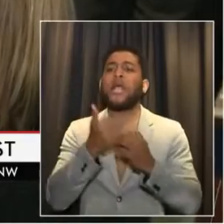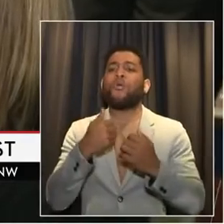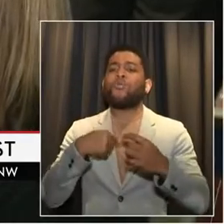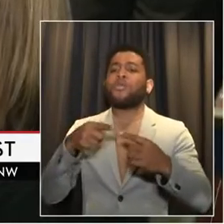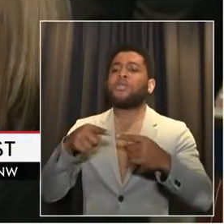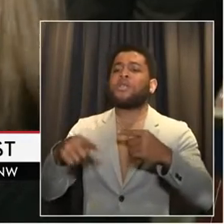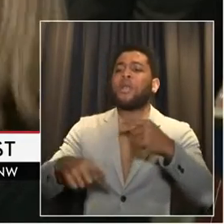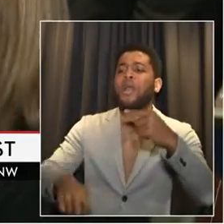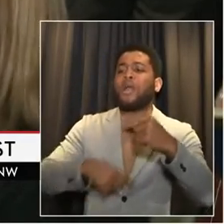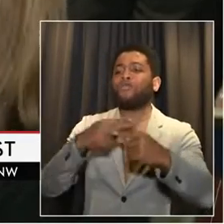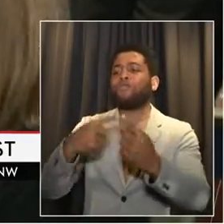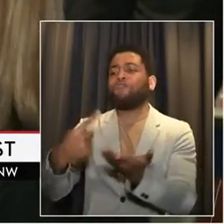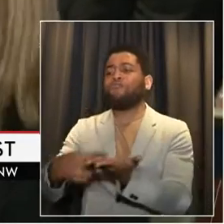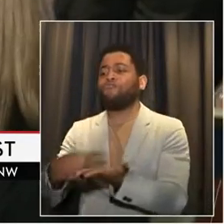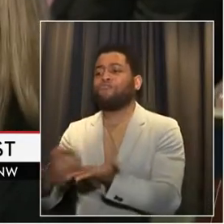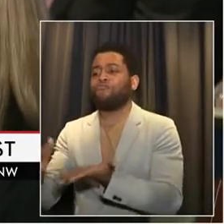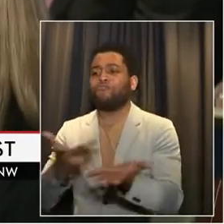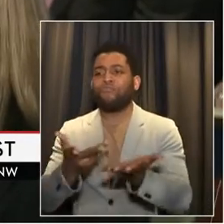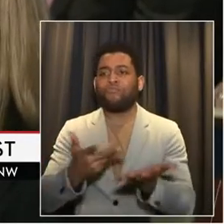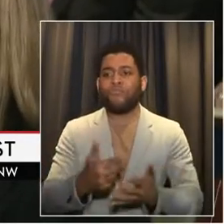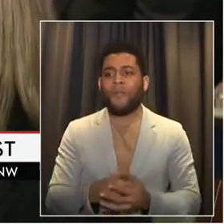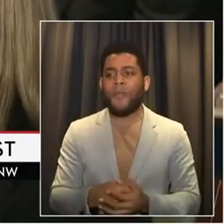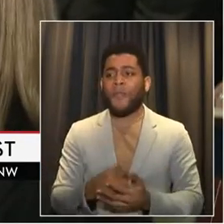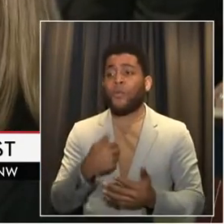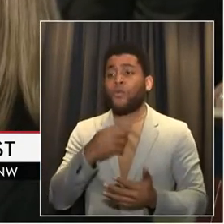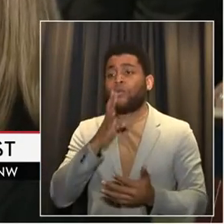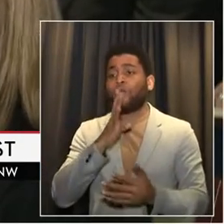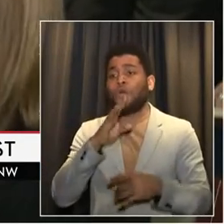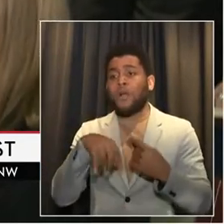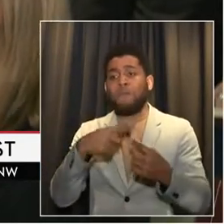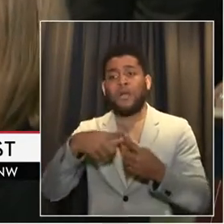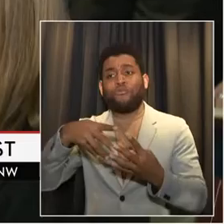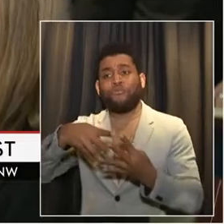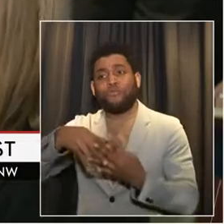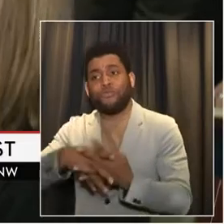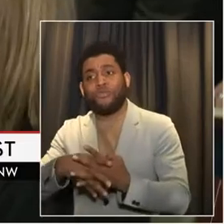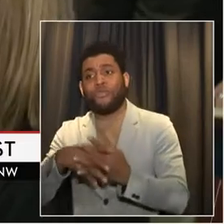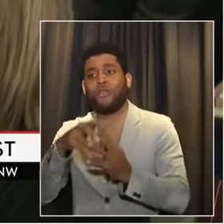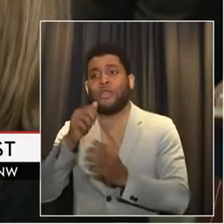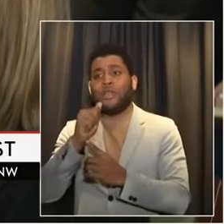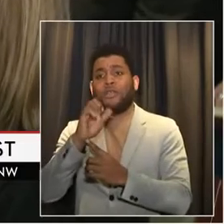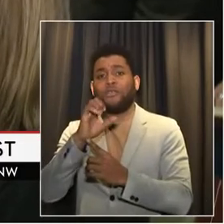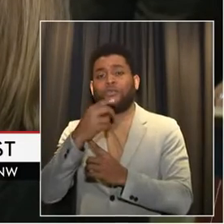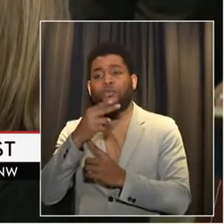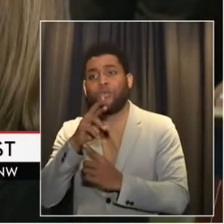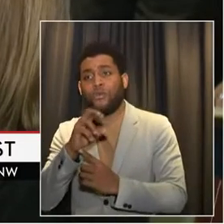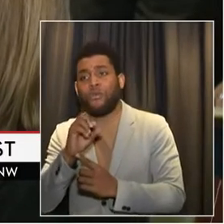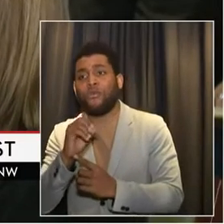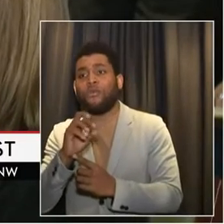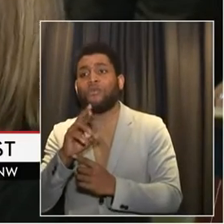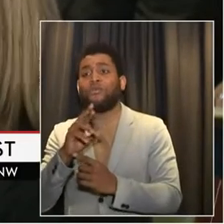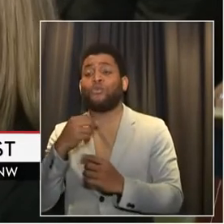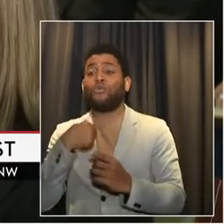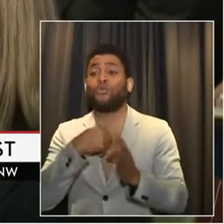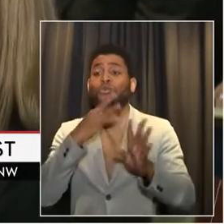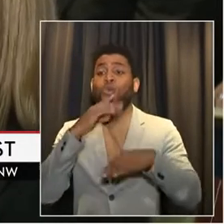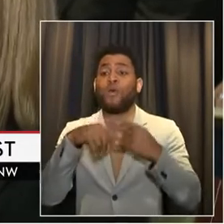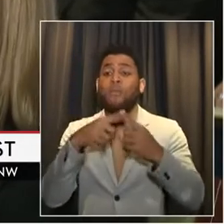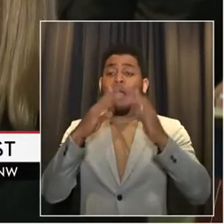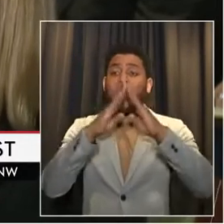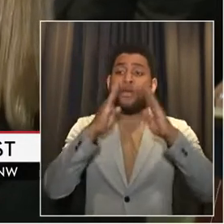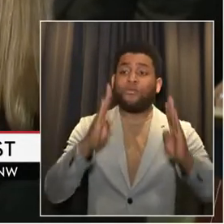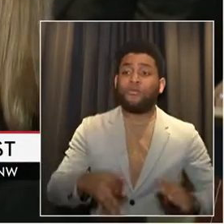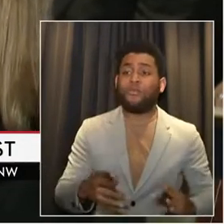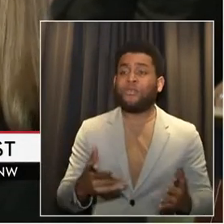We talked about totally different anchors for the neighborhood. We talked about housing. So we really are very much at